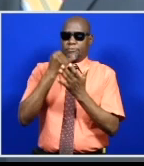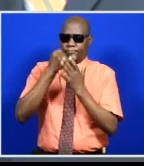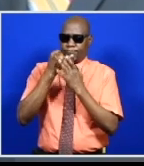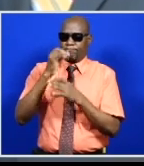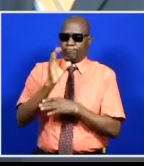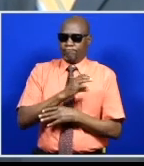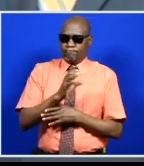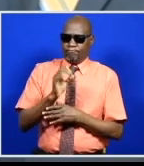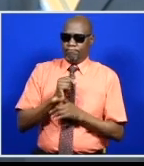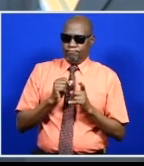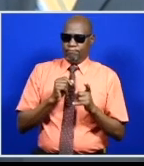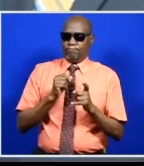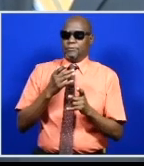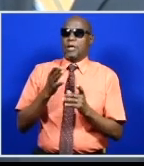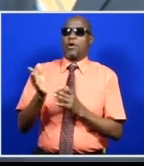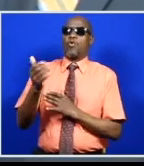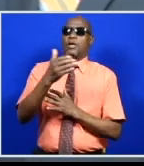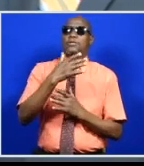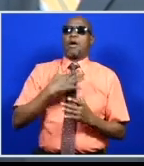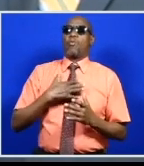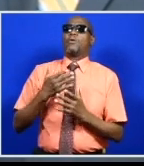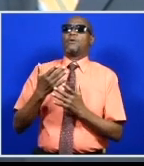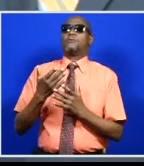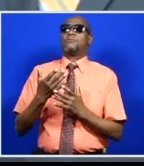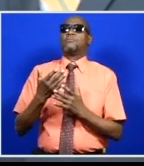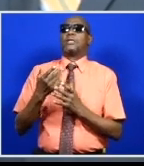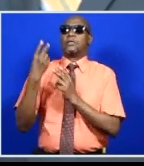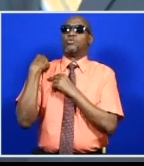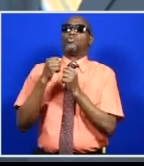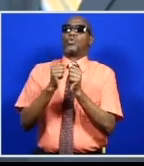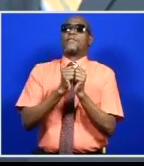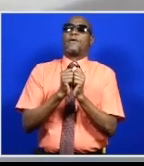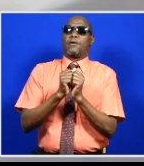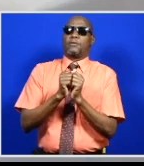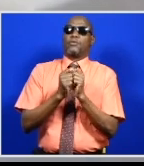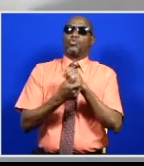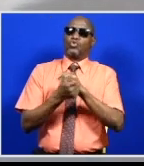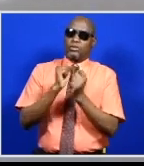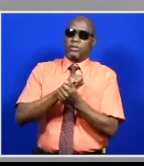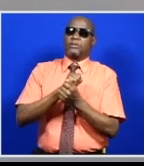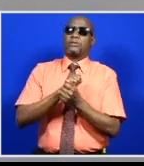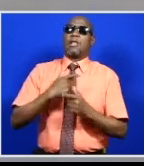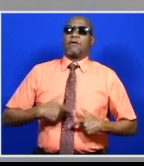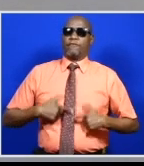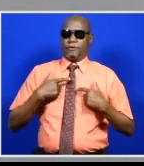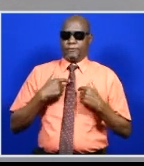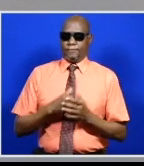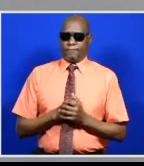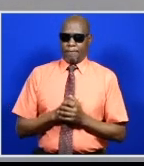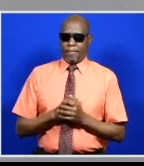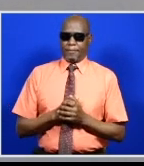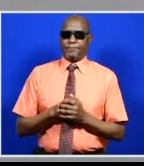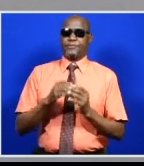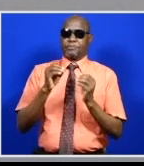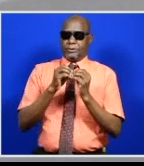that it is our collective responsibility to save and transform lives. During the meeting, it was agreed that the authority